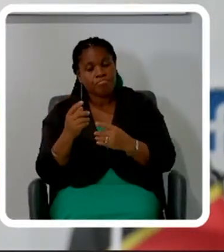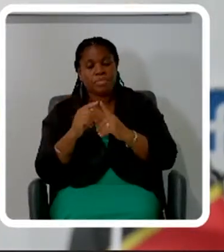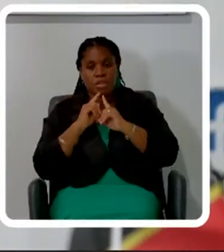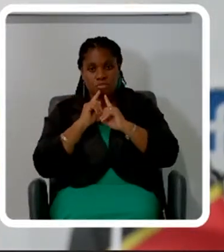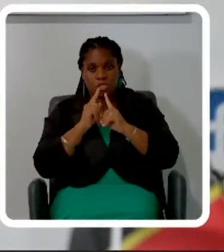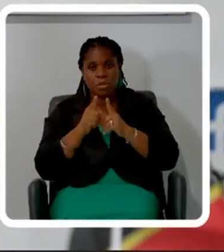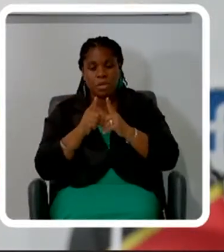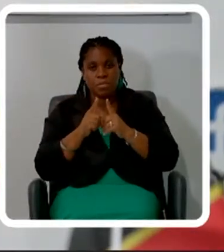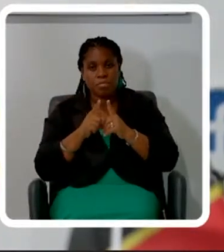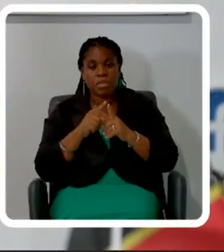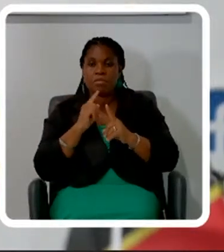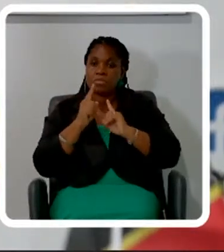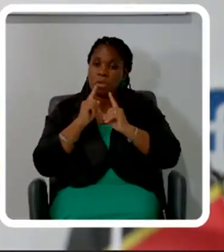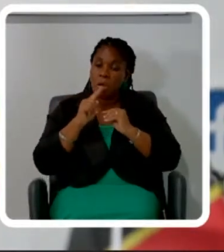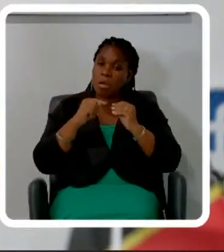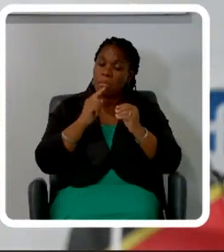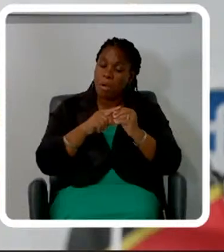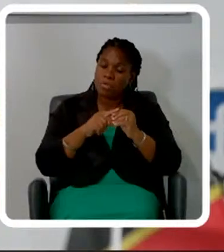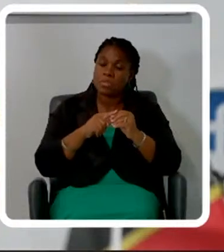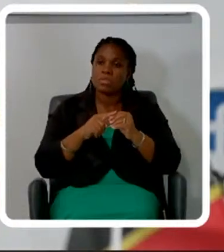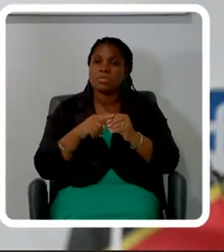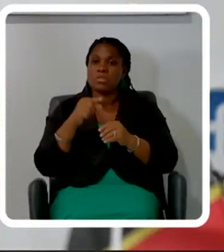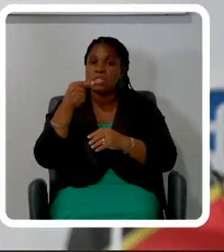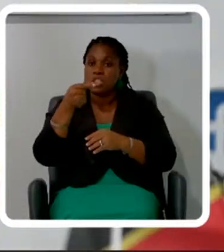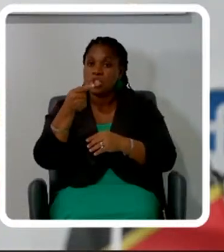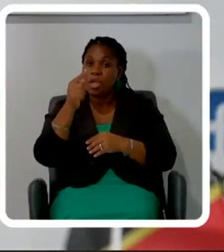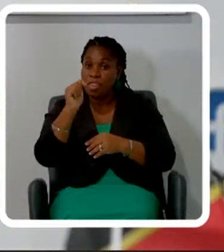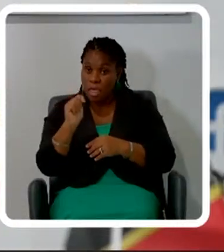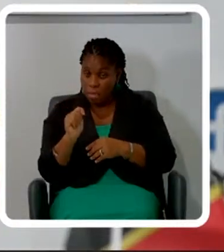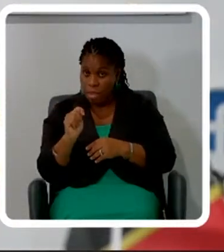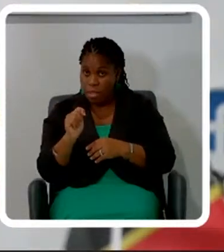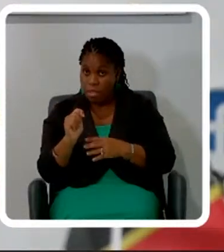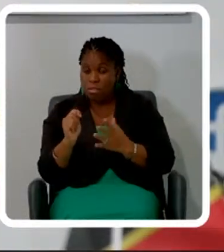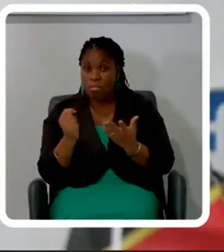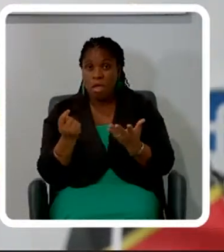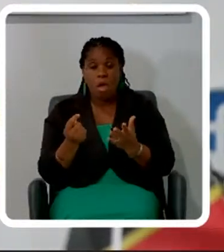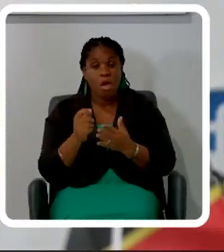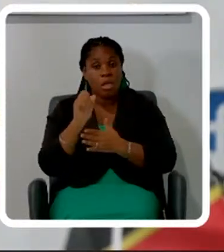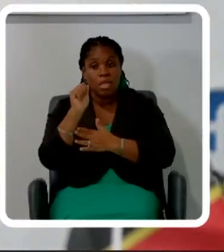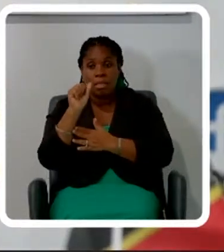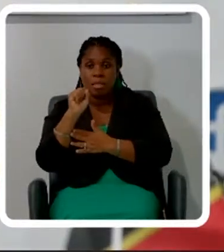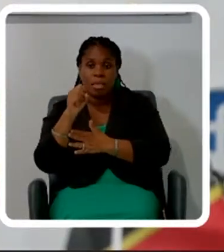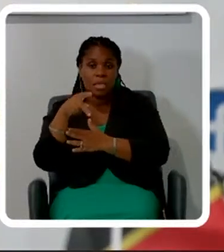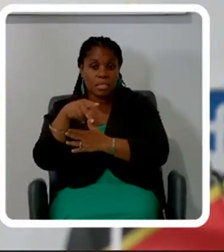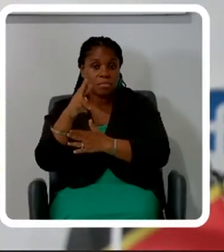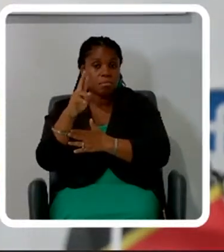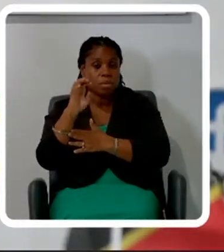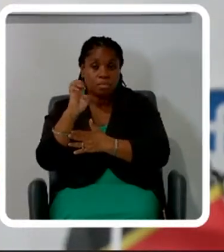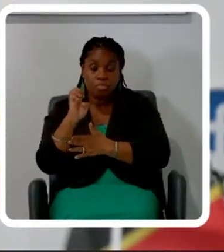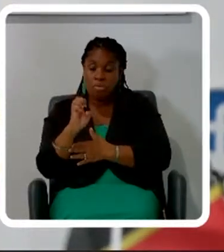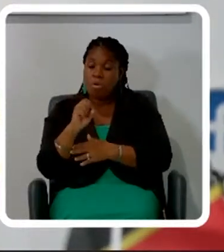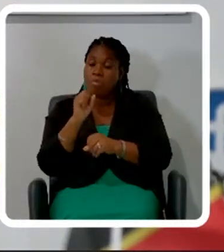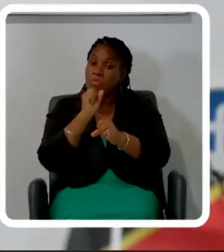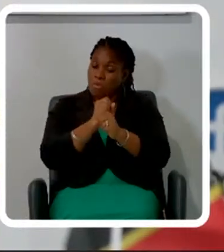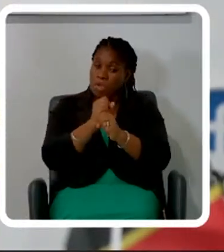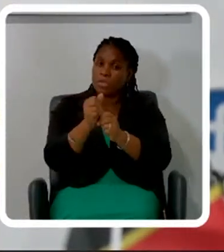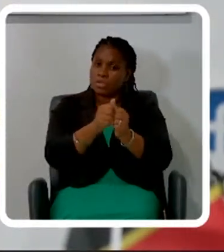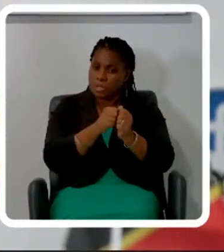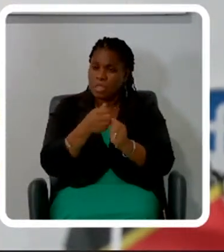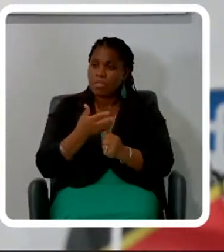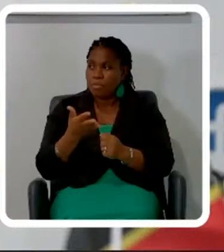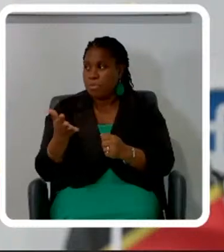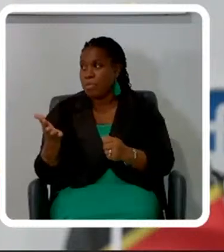positively. The federal programs, such as the Aspire, that would affect all the children, we discuss matters,